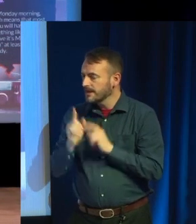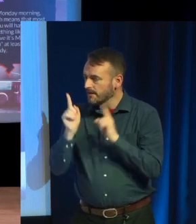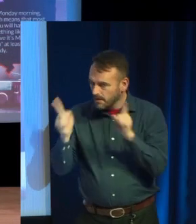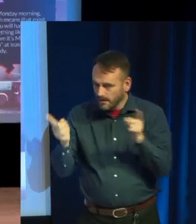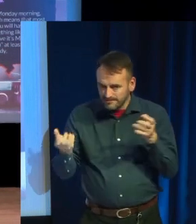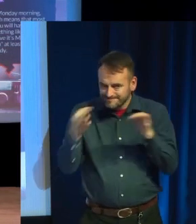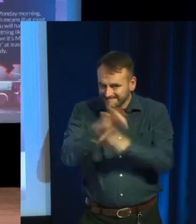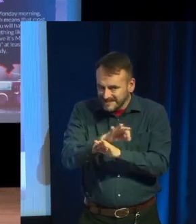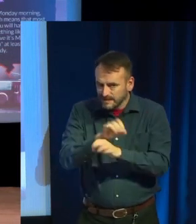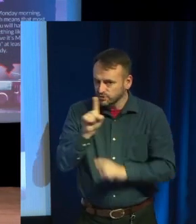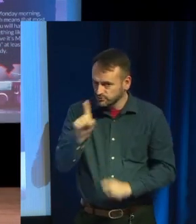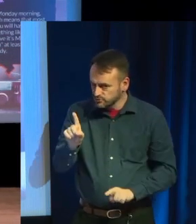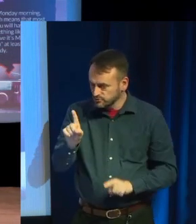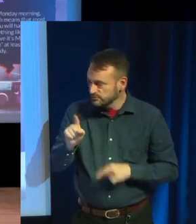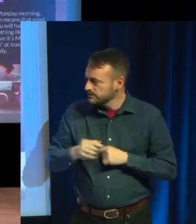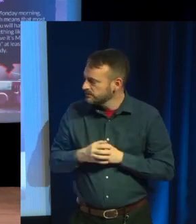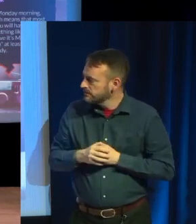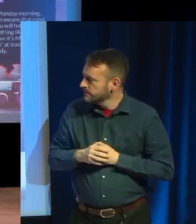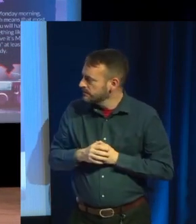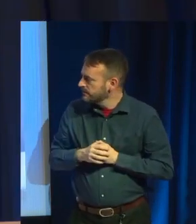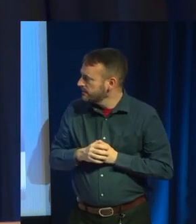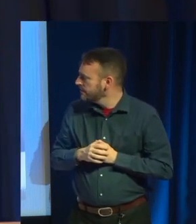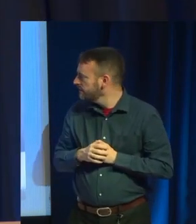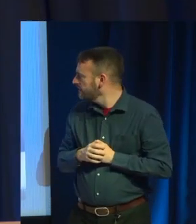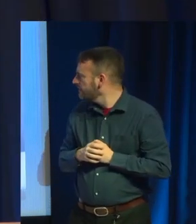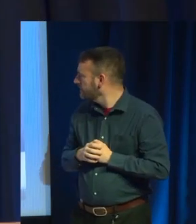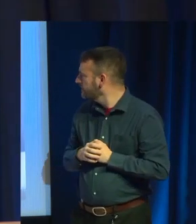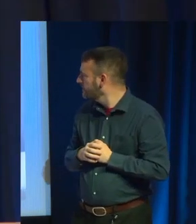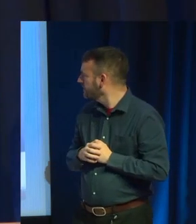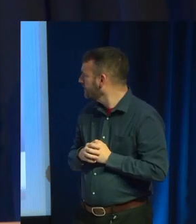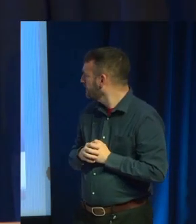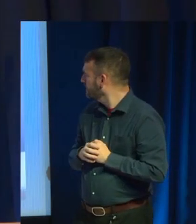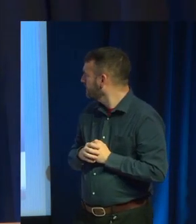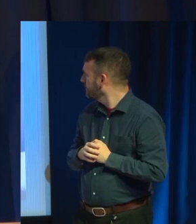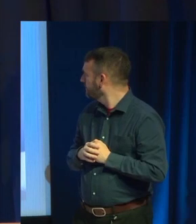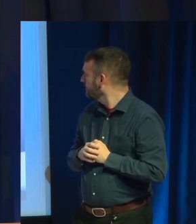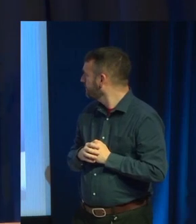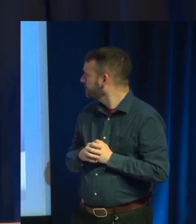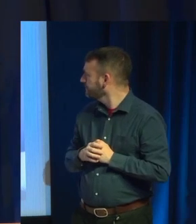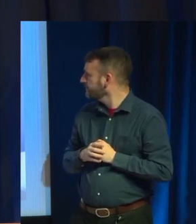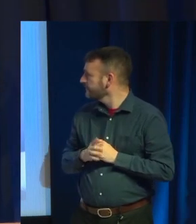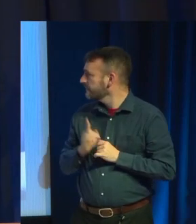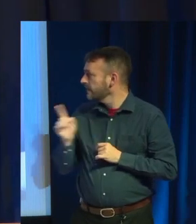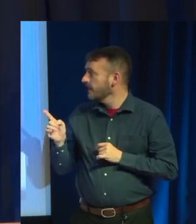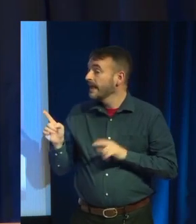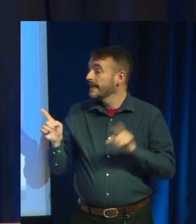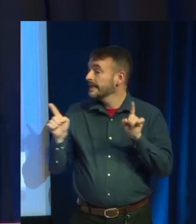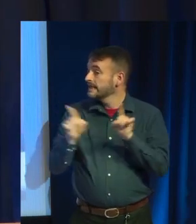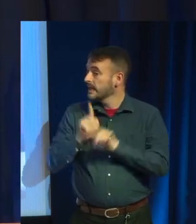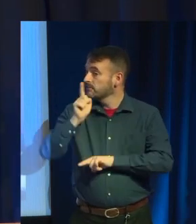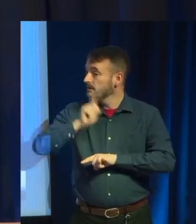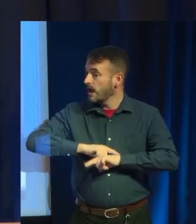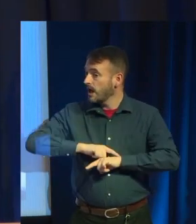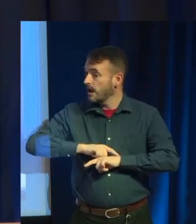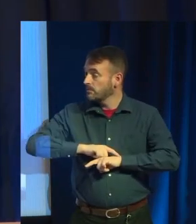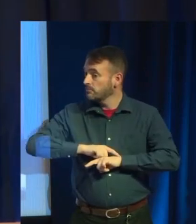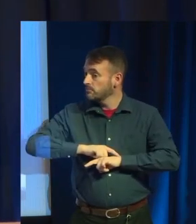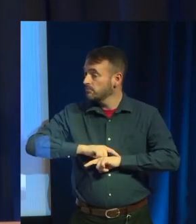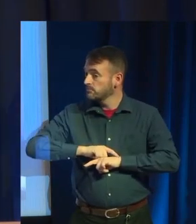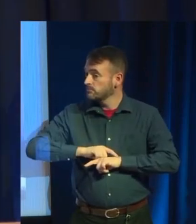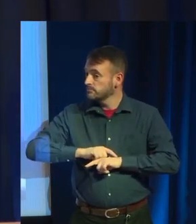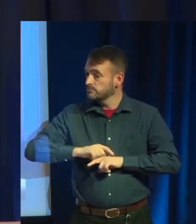that, like I already mentioned, you see the words on the screen when you play,